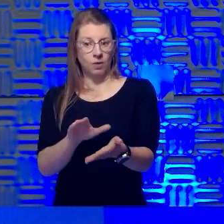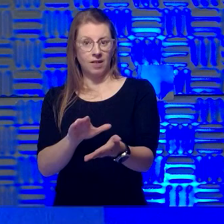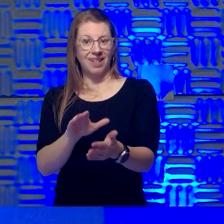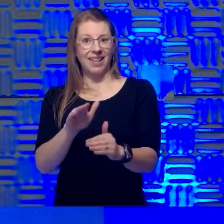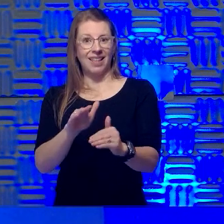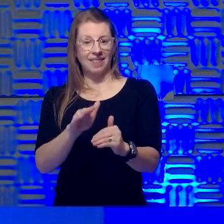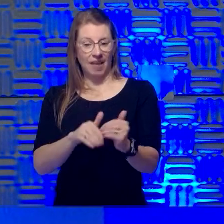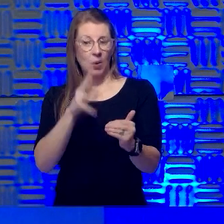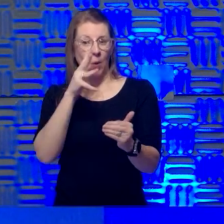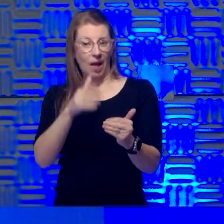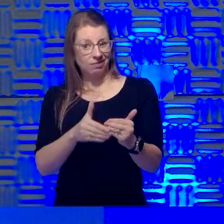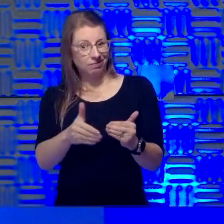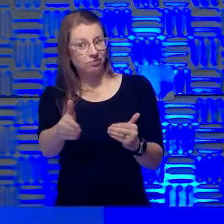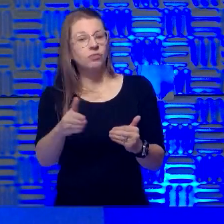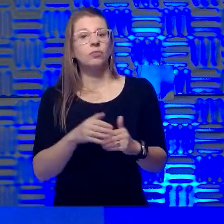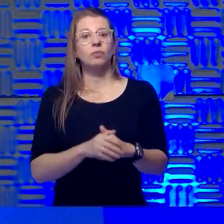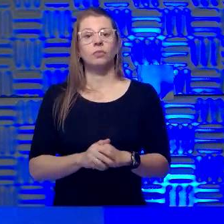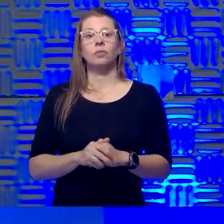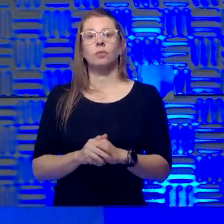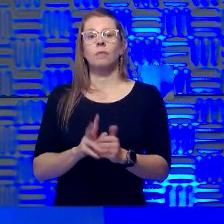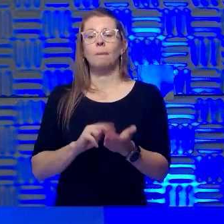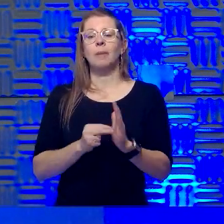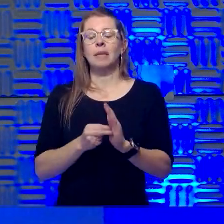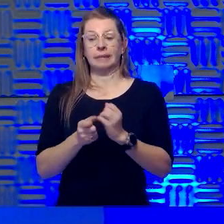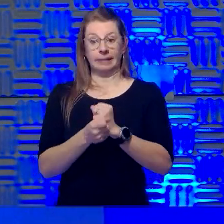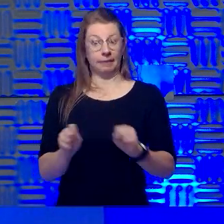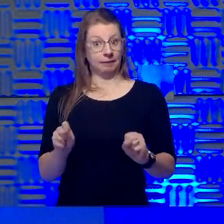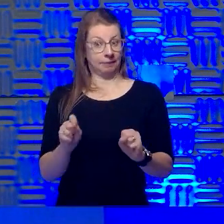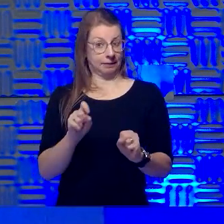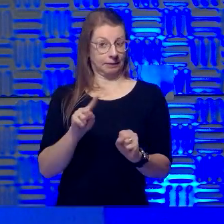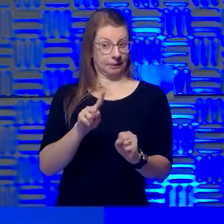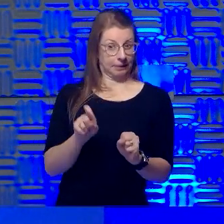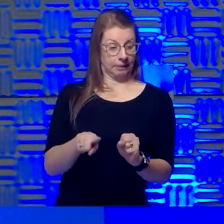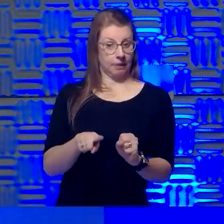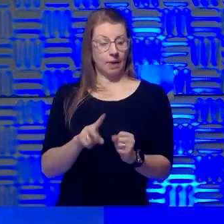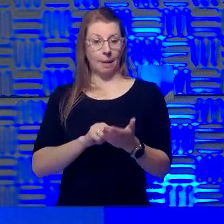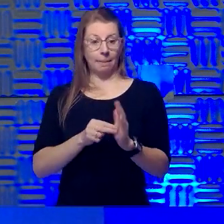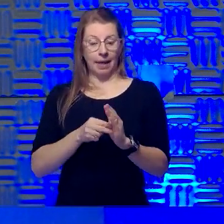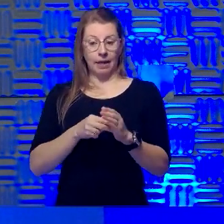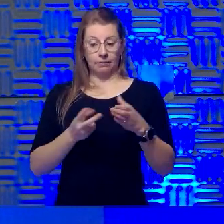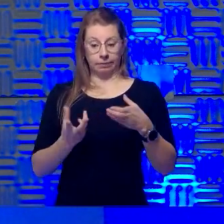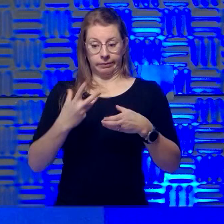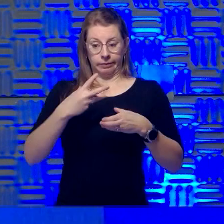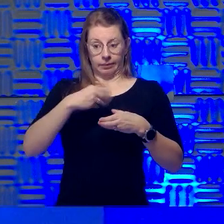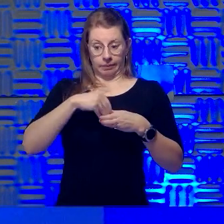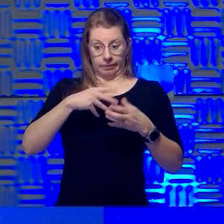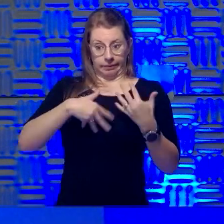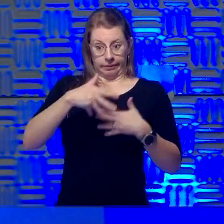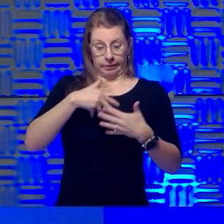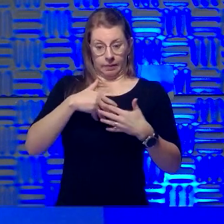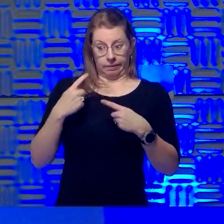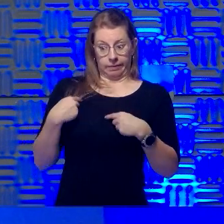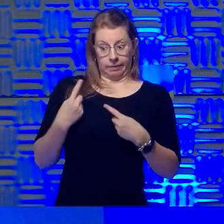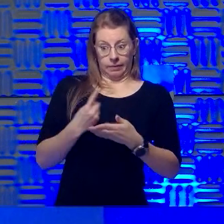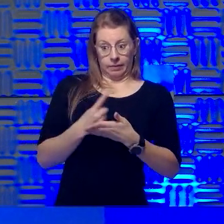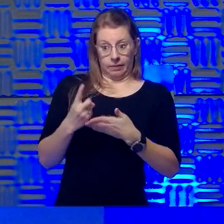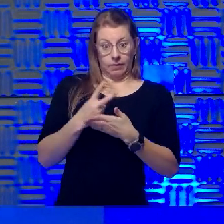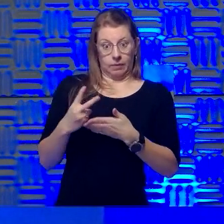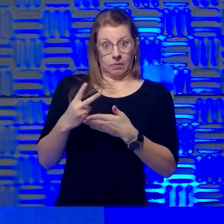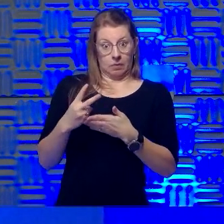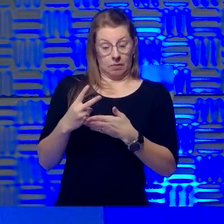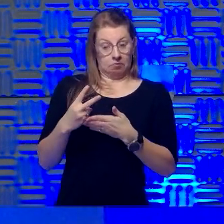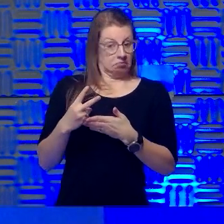be. Is it safe? Well, number one, have they been in your bubble or your social circle the past few weeks?